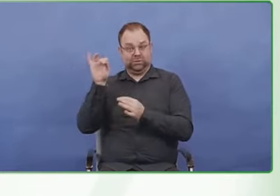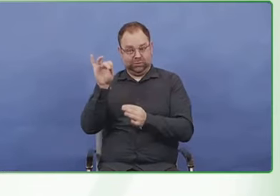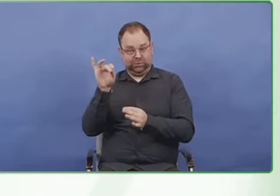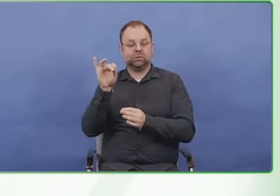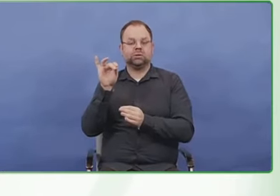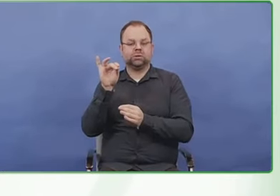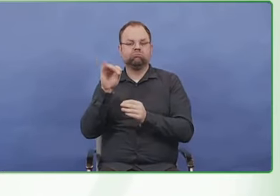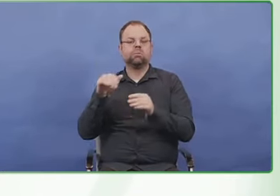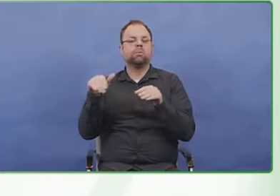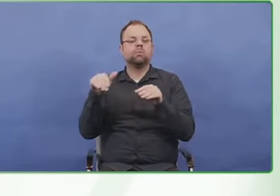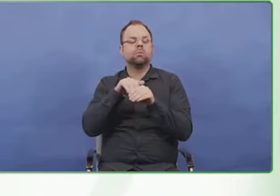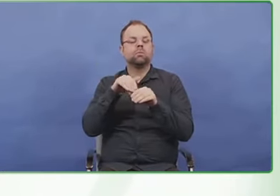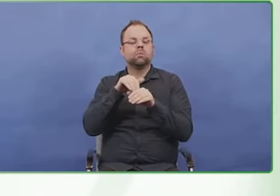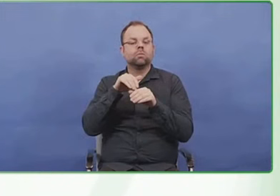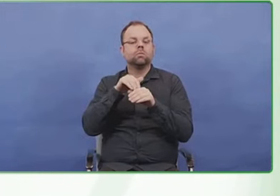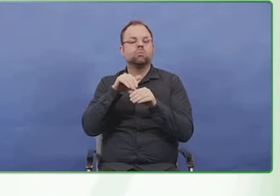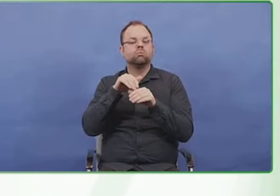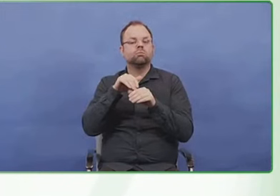Which one?